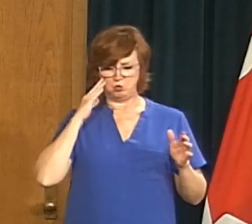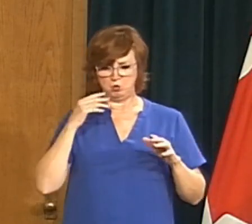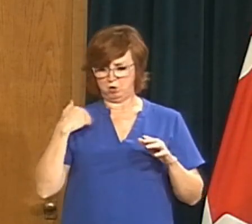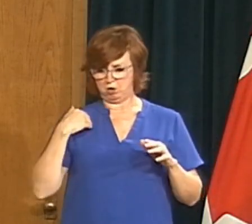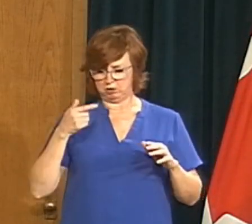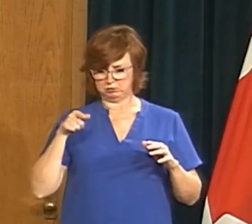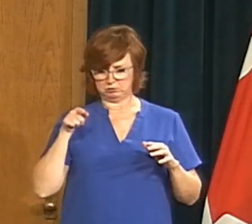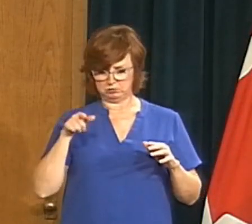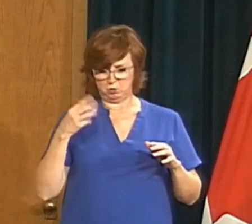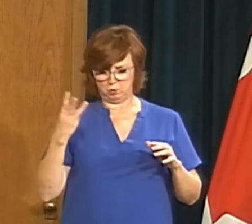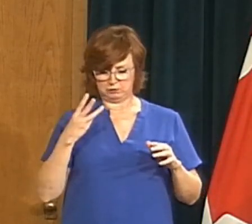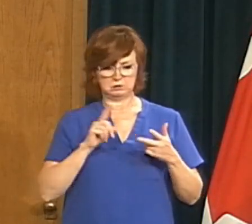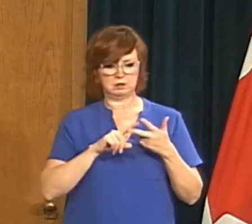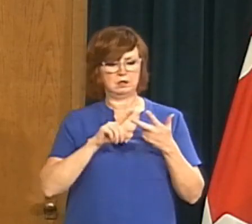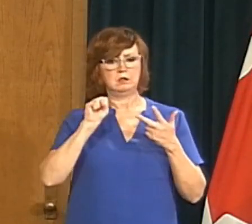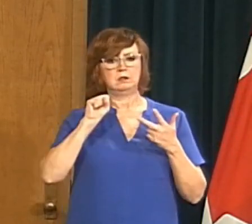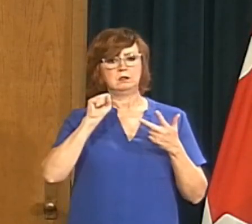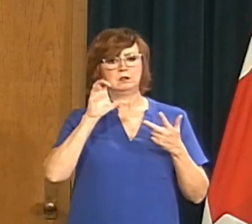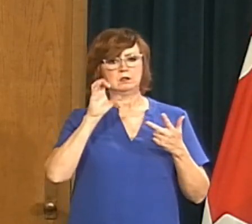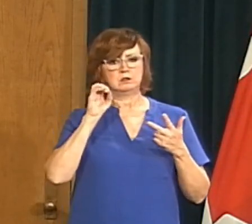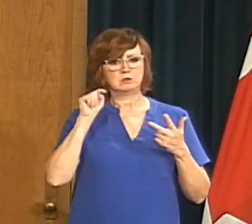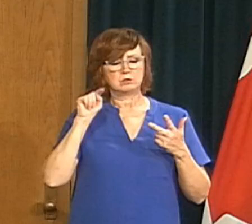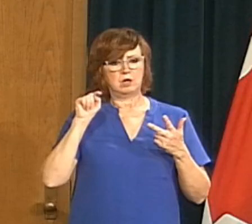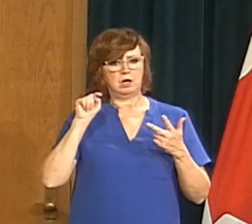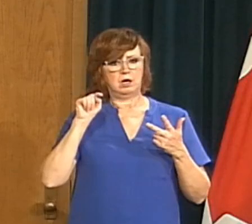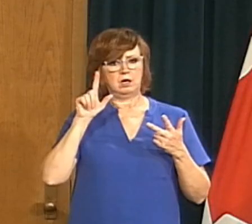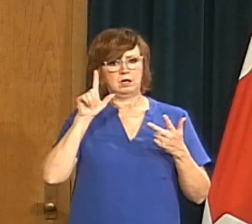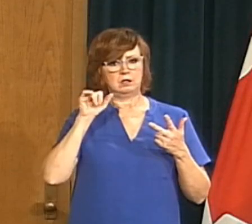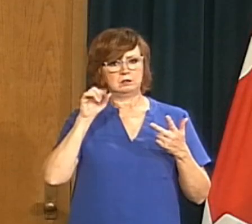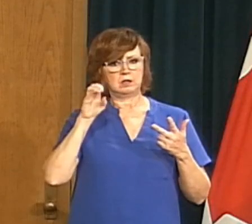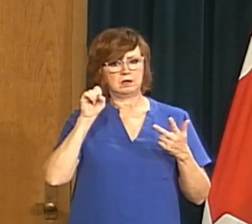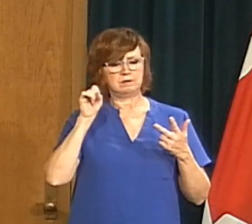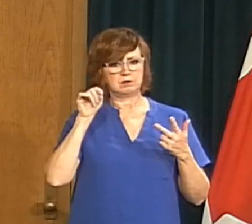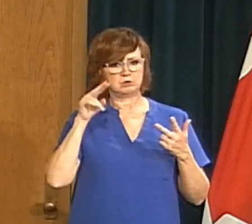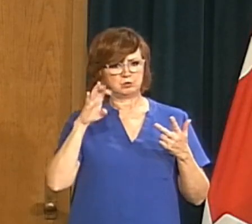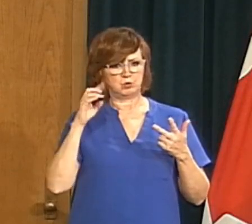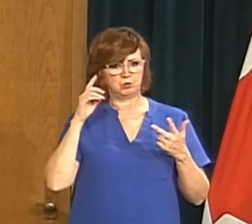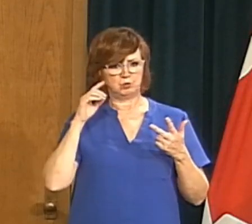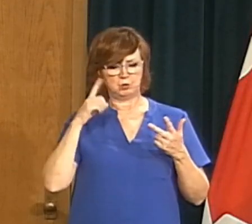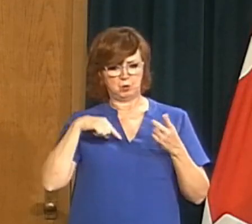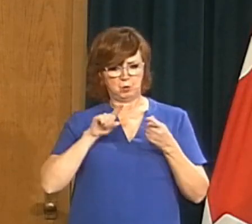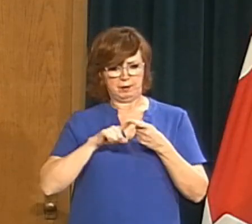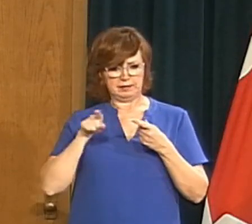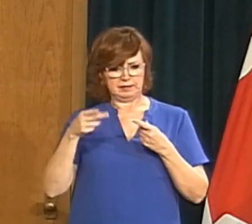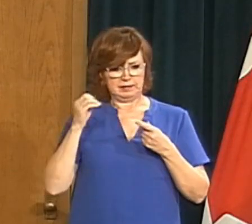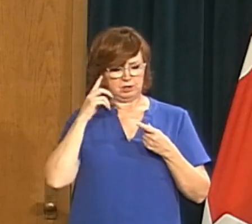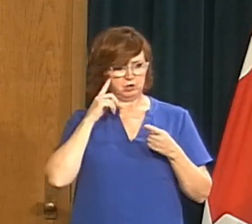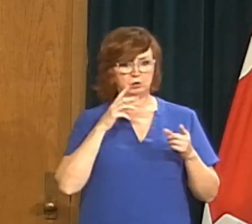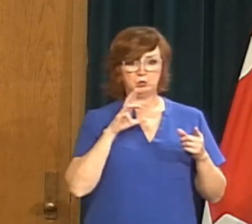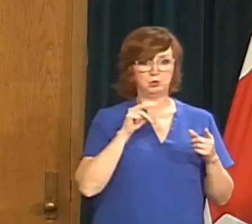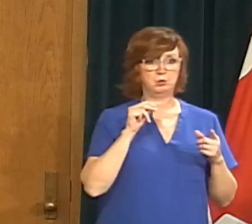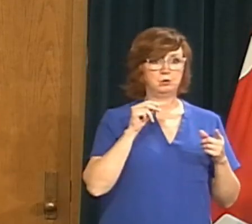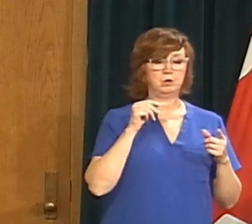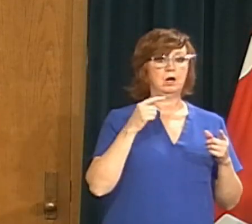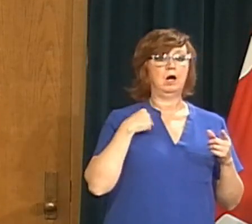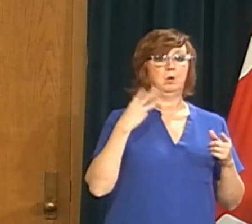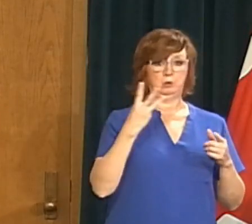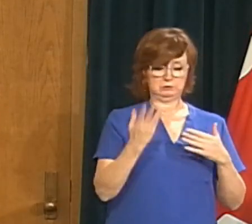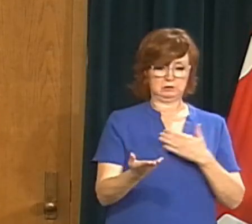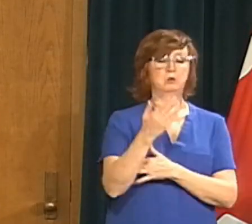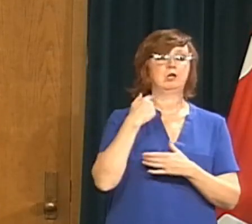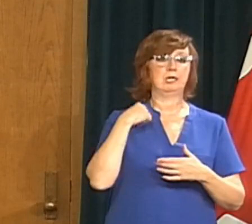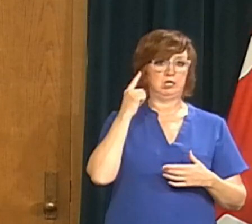Scott Livingstone of the HSA was, or the SHA was made aware of the outbreak? I was made aware of the outbreak on Wednesday